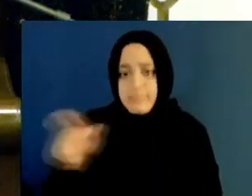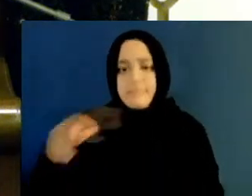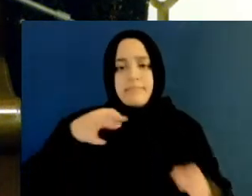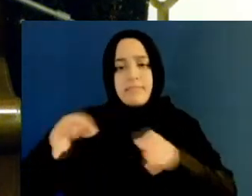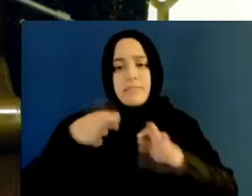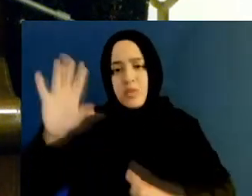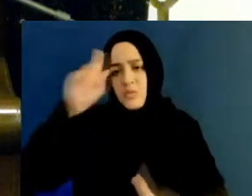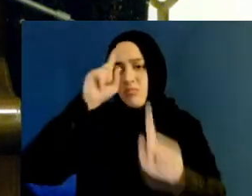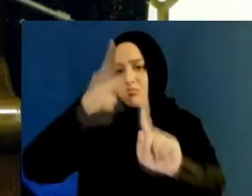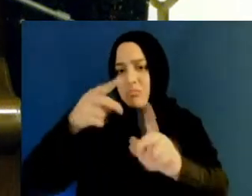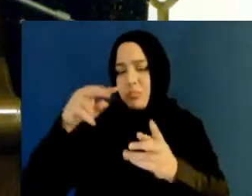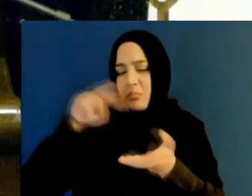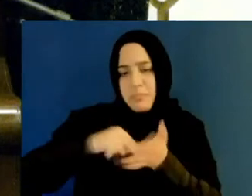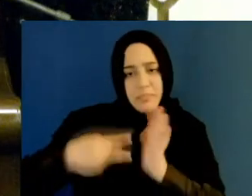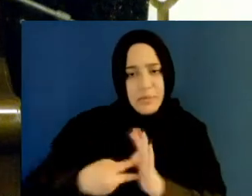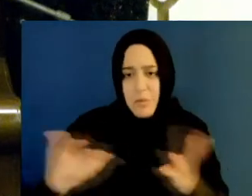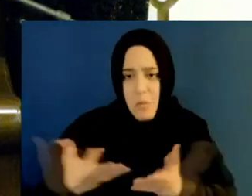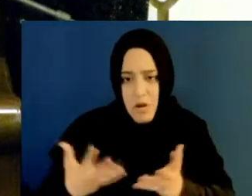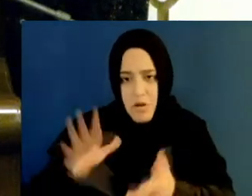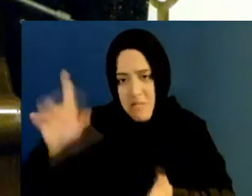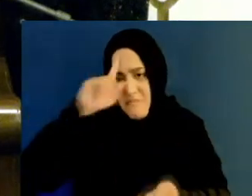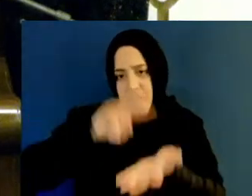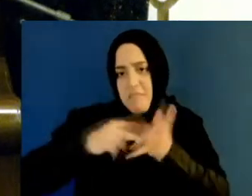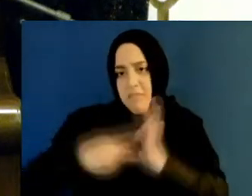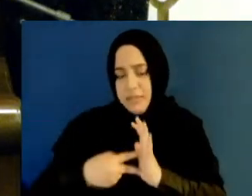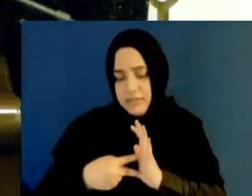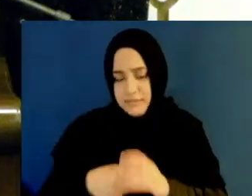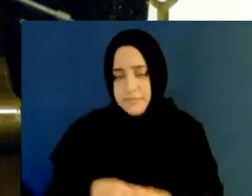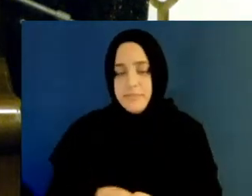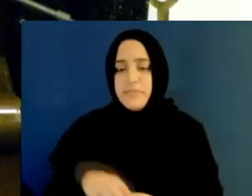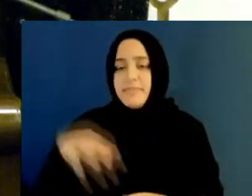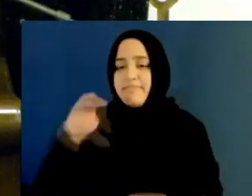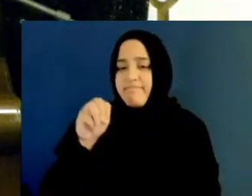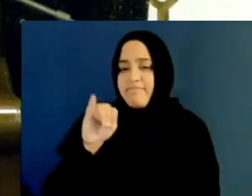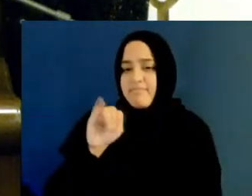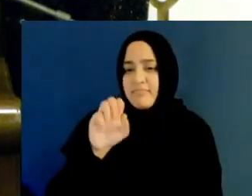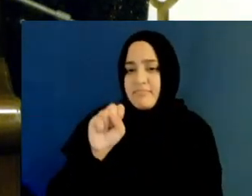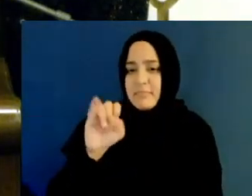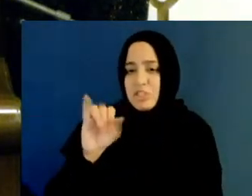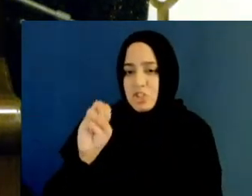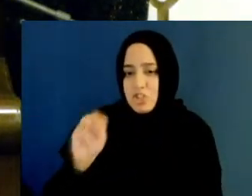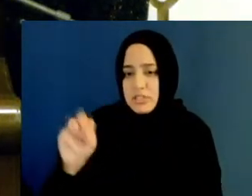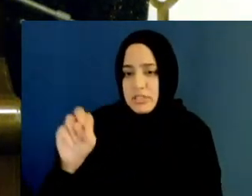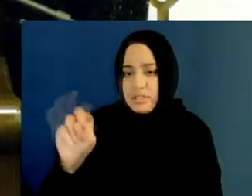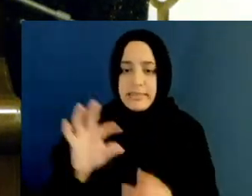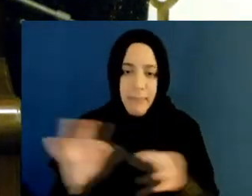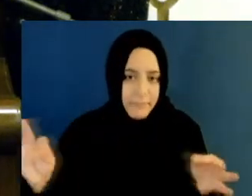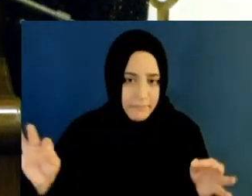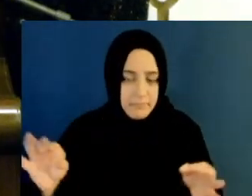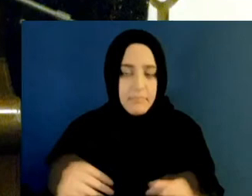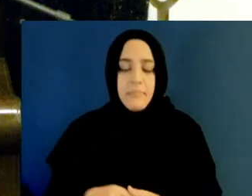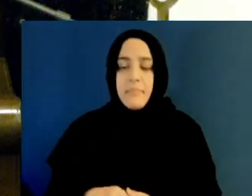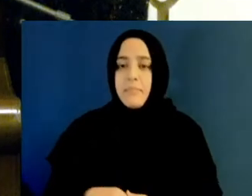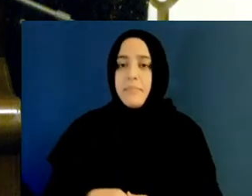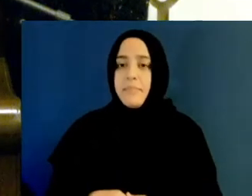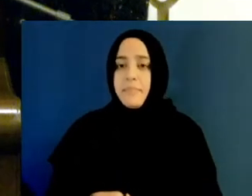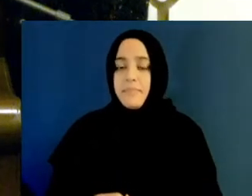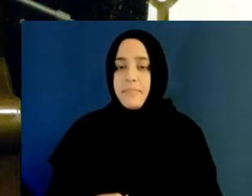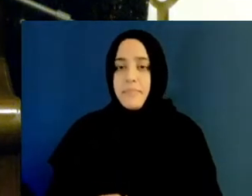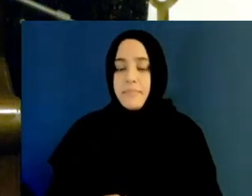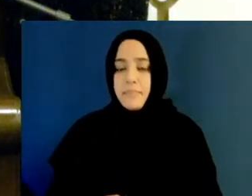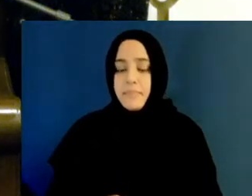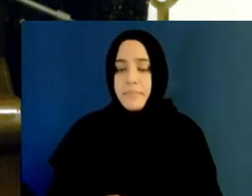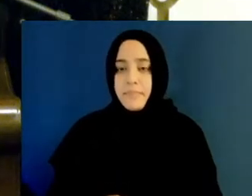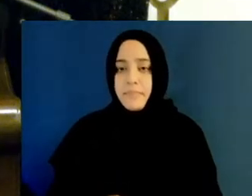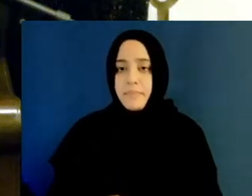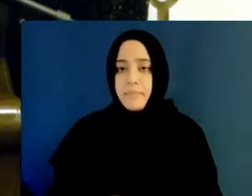kharajtu li talab al-islah fi ummati jaddi Rasulillah, uridu an a'mur bil ma'ruf wa